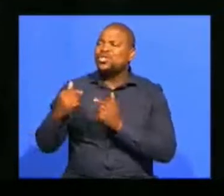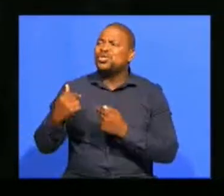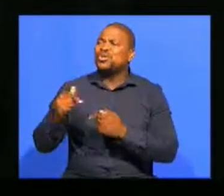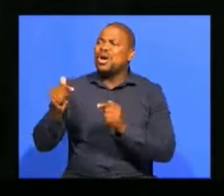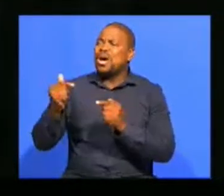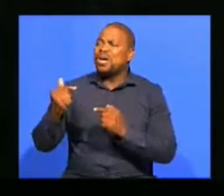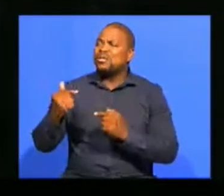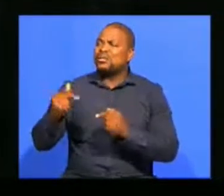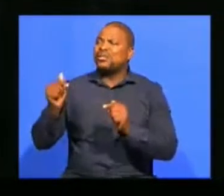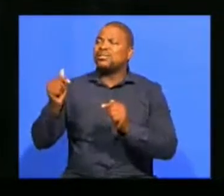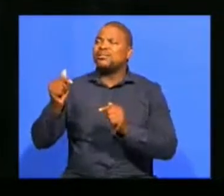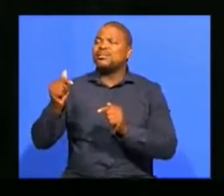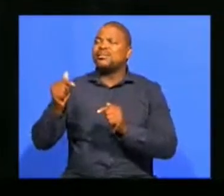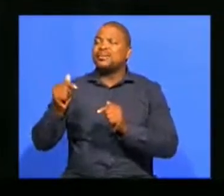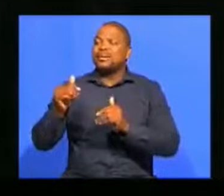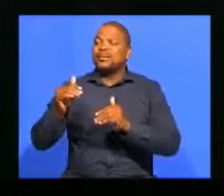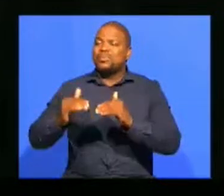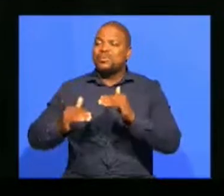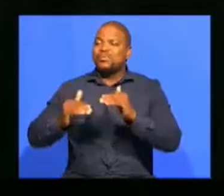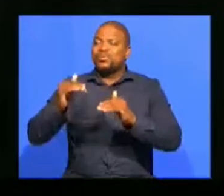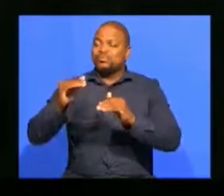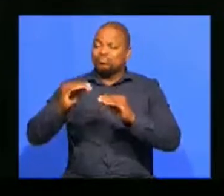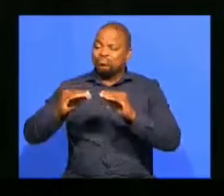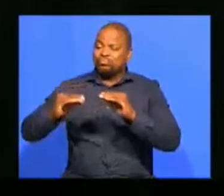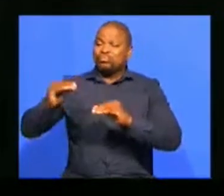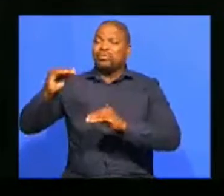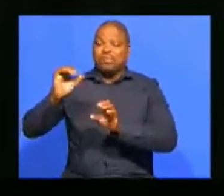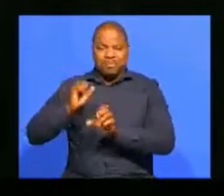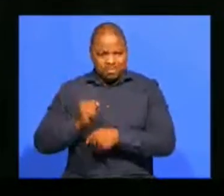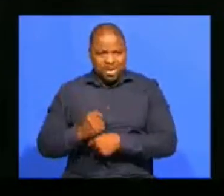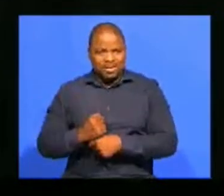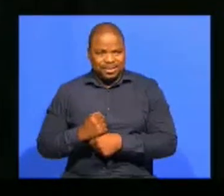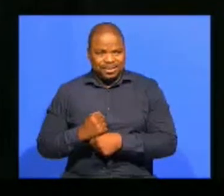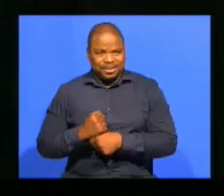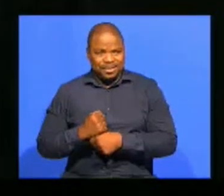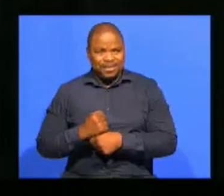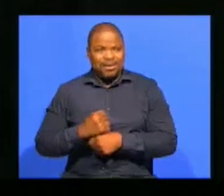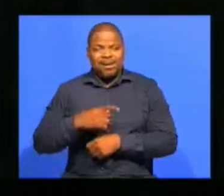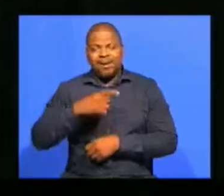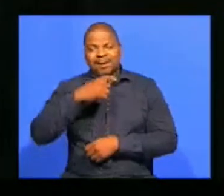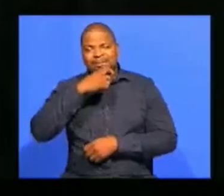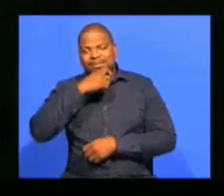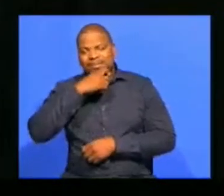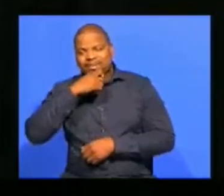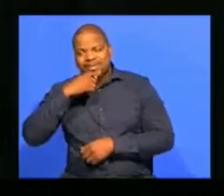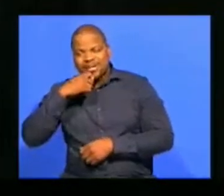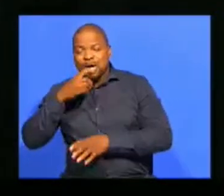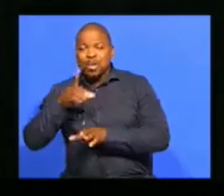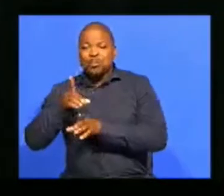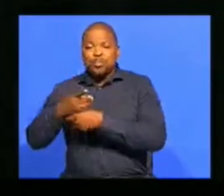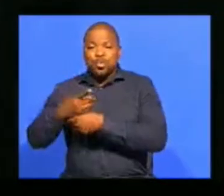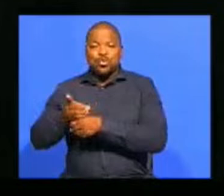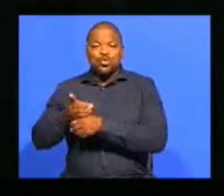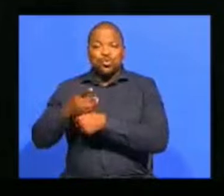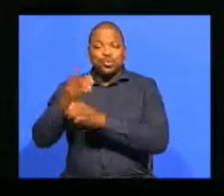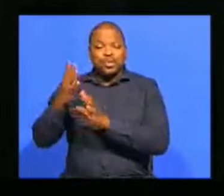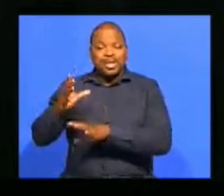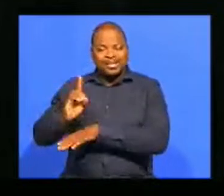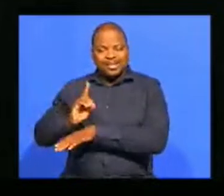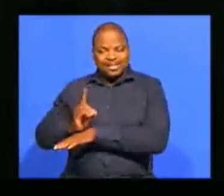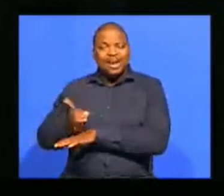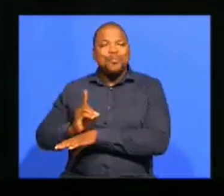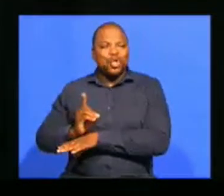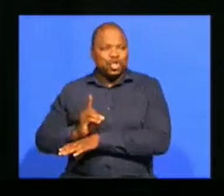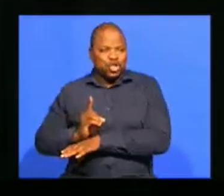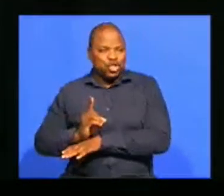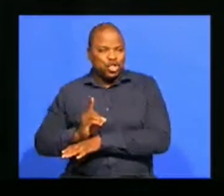to rivet ourselves from being a rough producer of